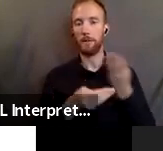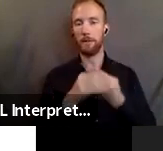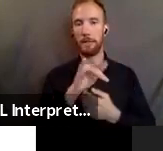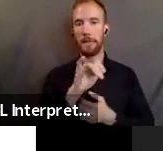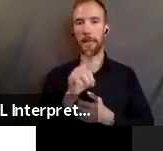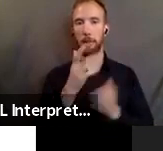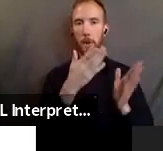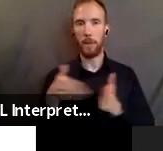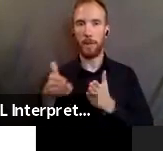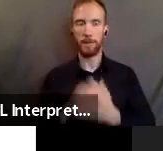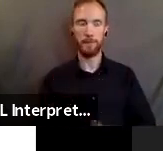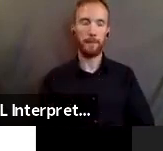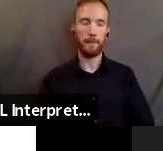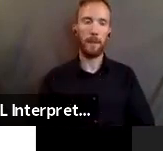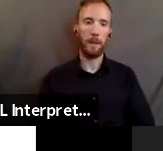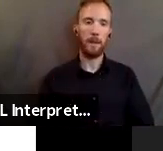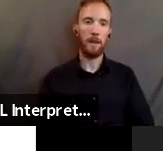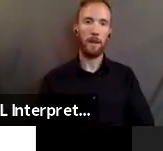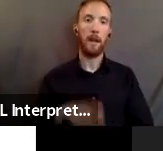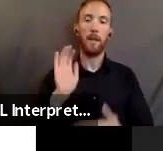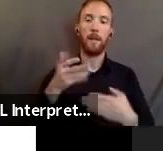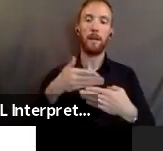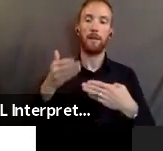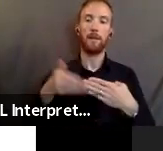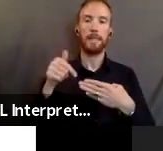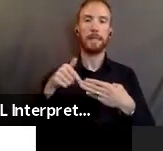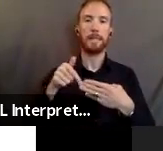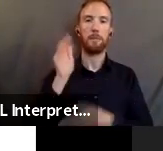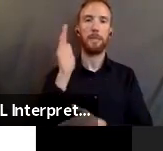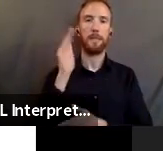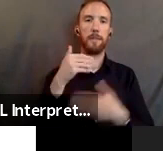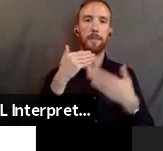that concludes the presentation thank you